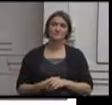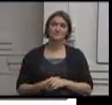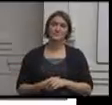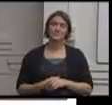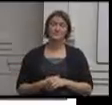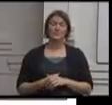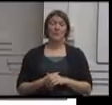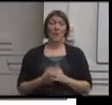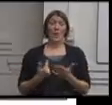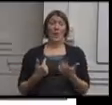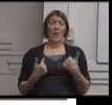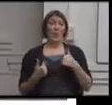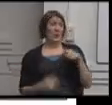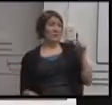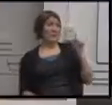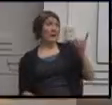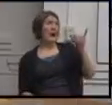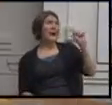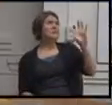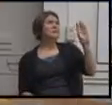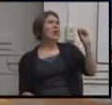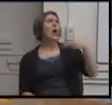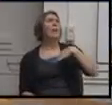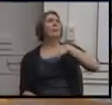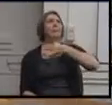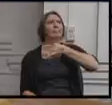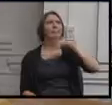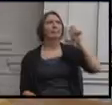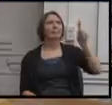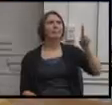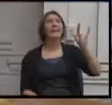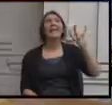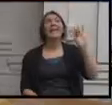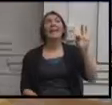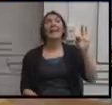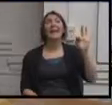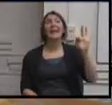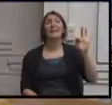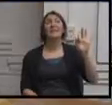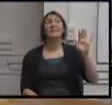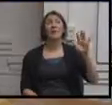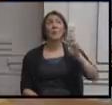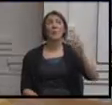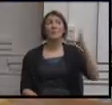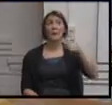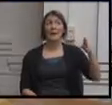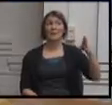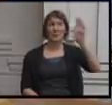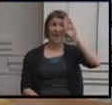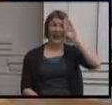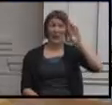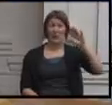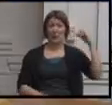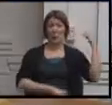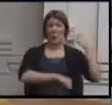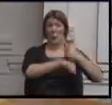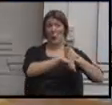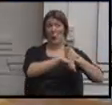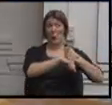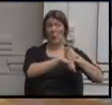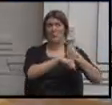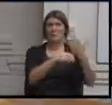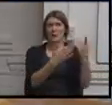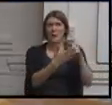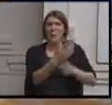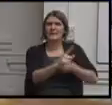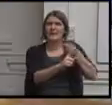Our inquiry to ISO initially was, if we were to close Station 2, what does that